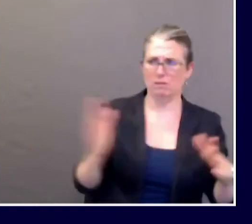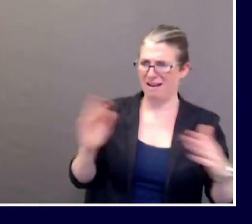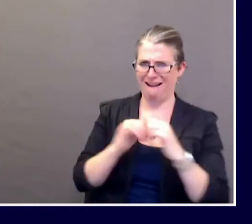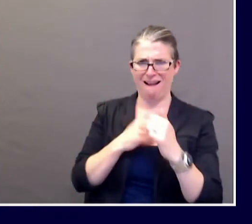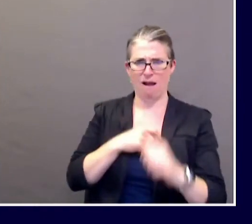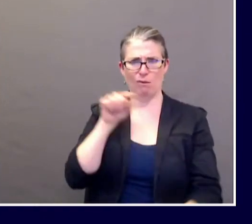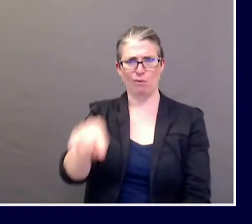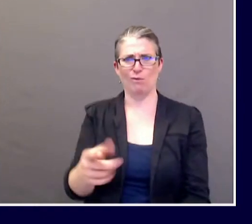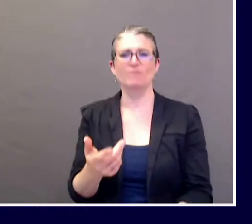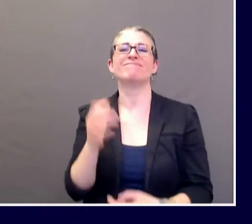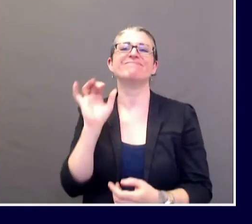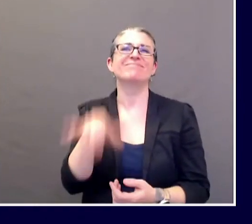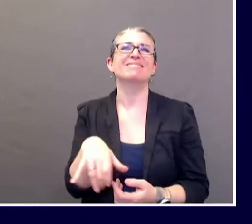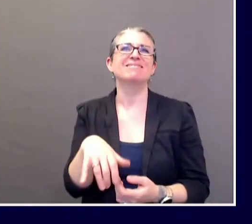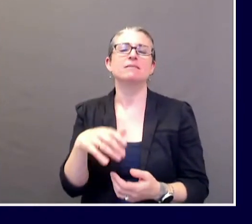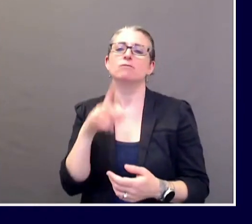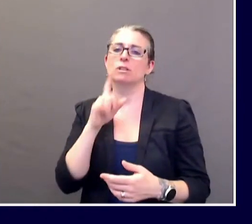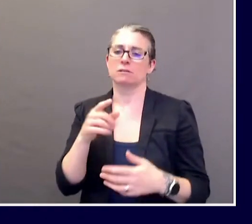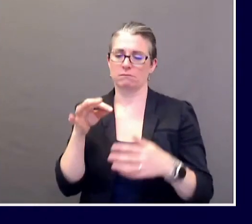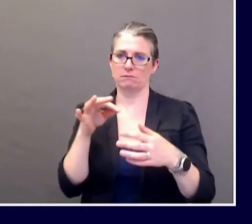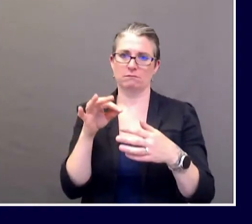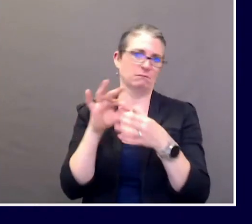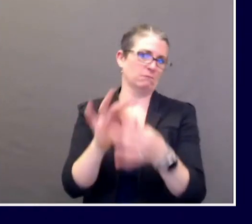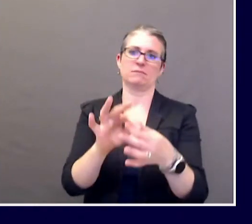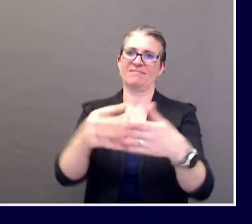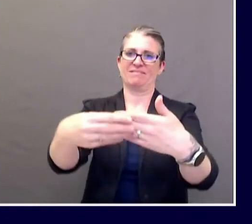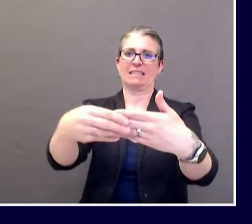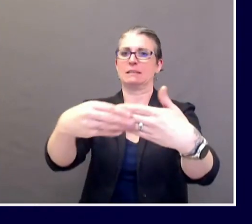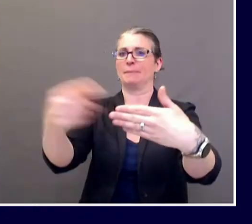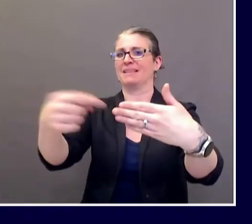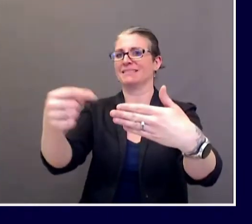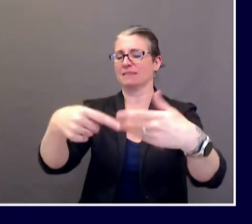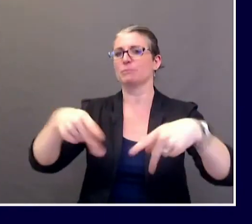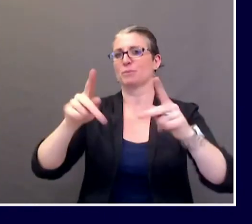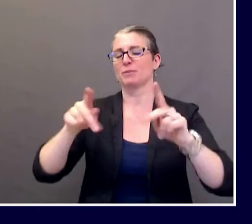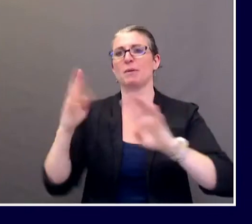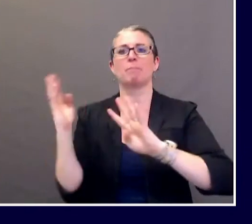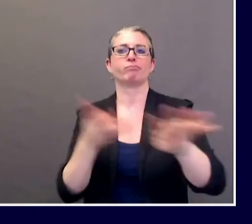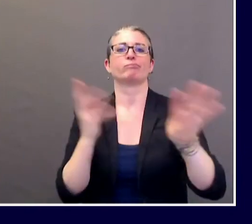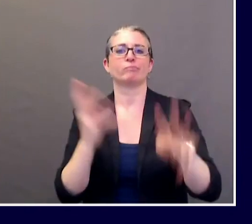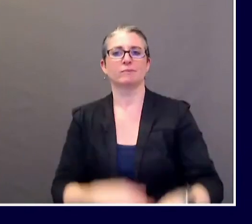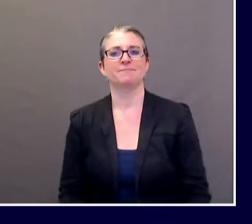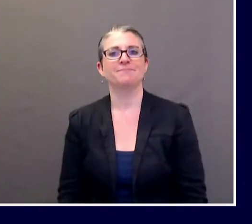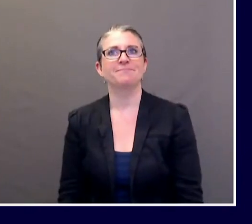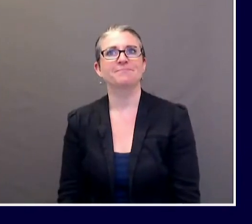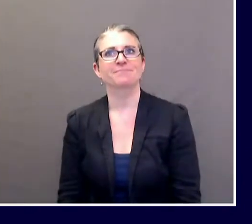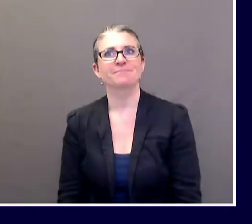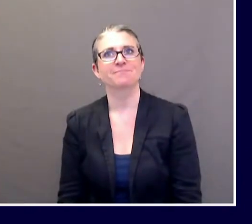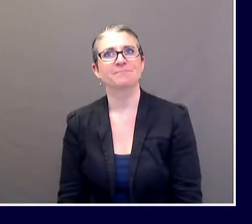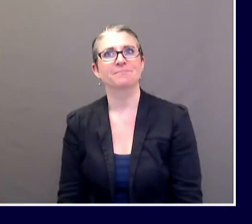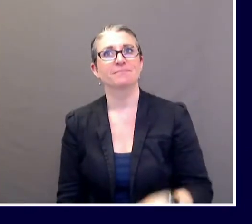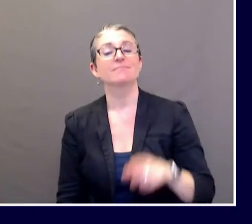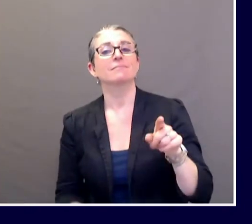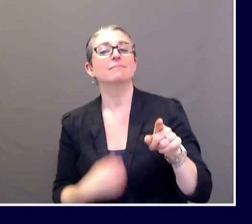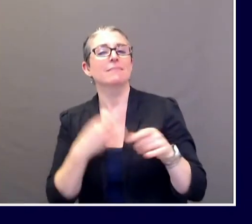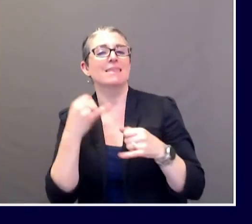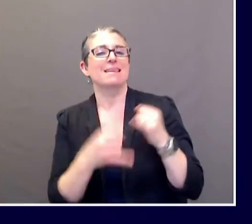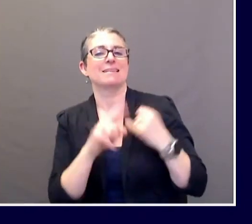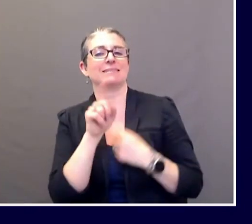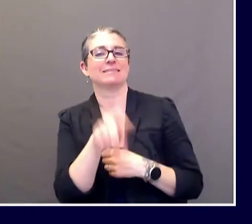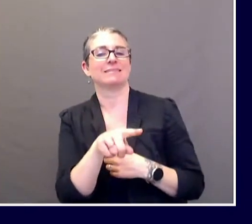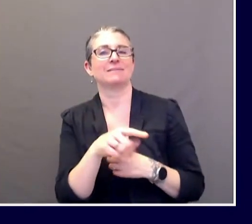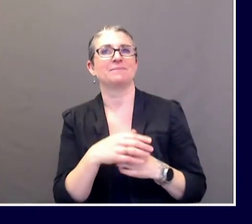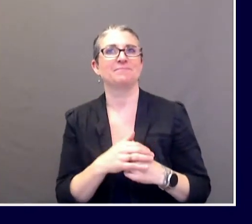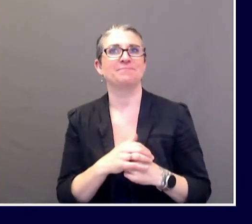residents. Great. And then just a final question for you here. We've kind of looked at some data about the groups that had become newly eligible